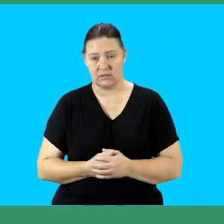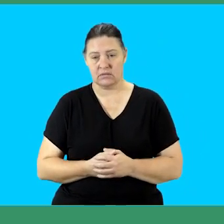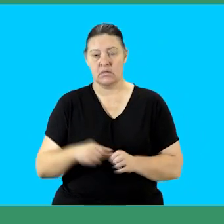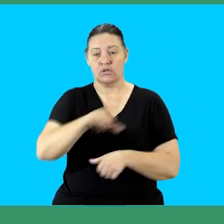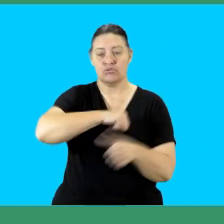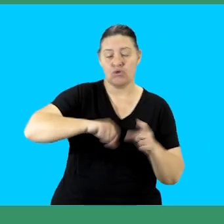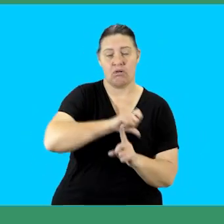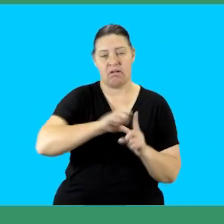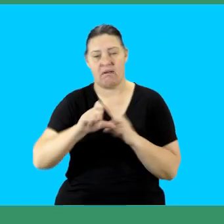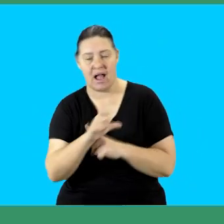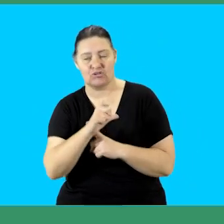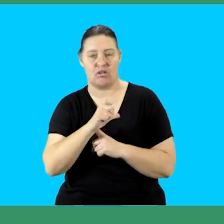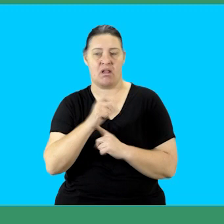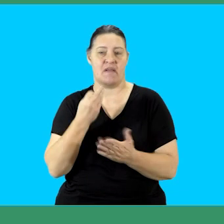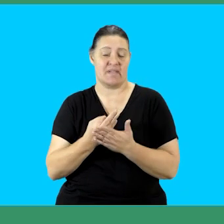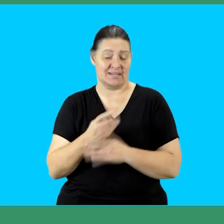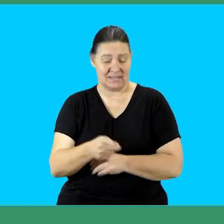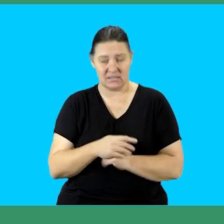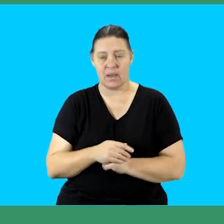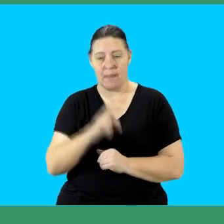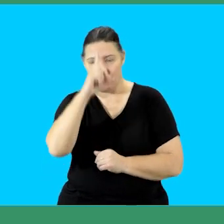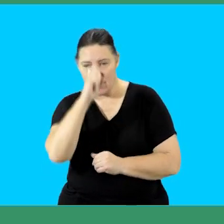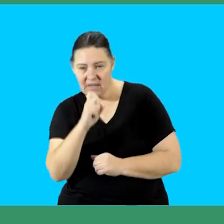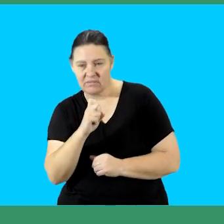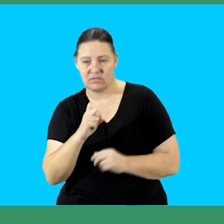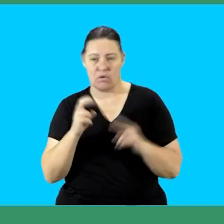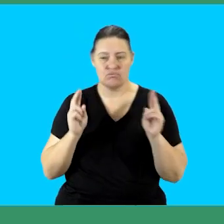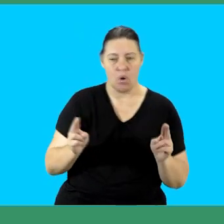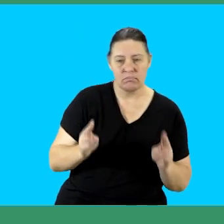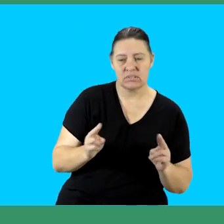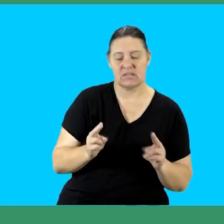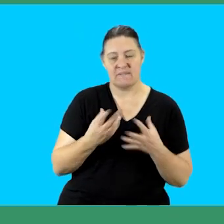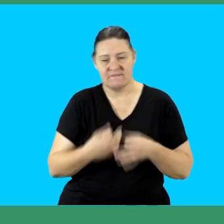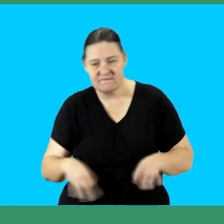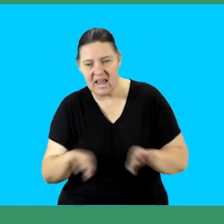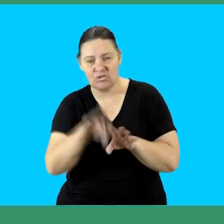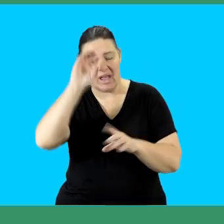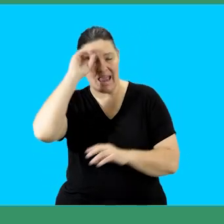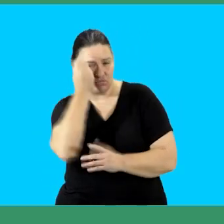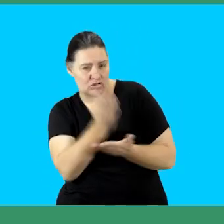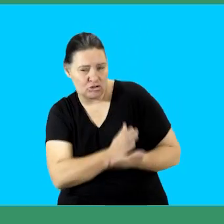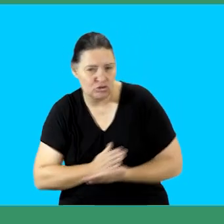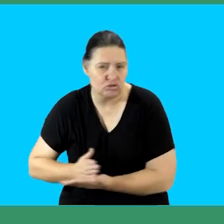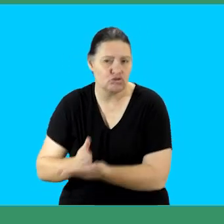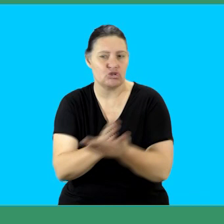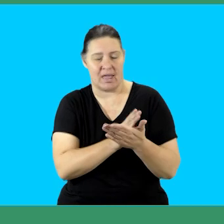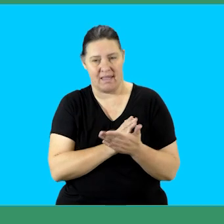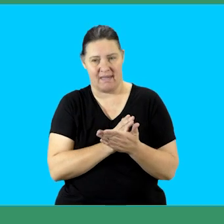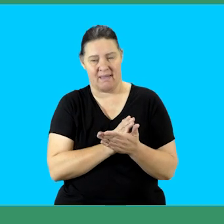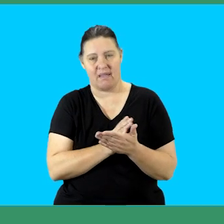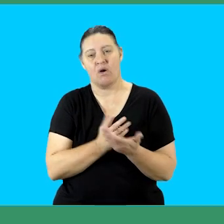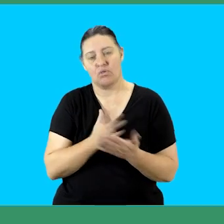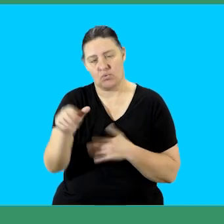to demonstrate dissatisfaction. Socio-cultural factors, the beliefs, norms, values,